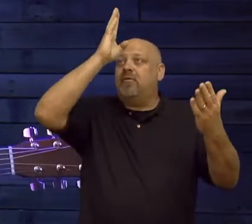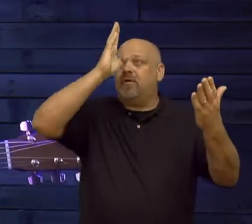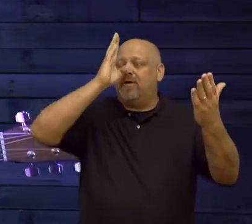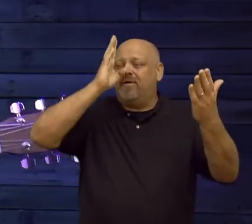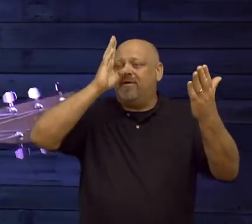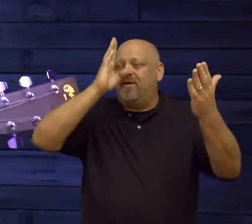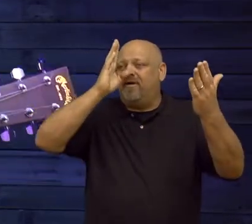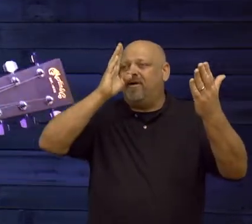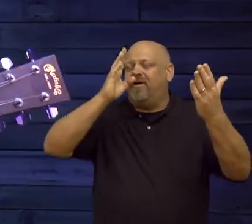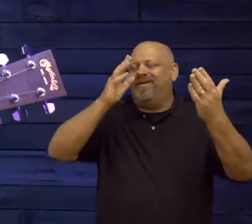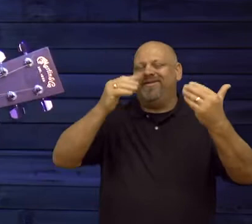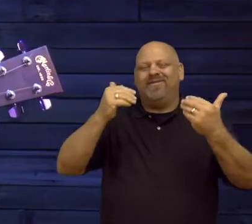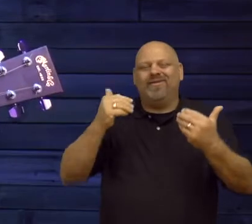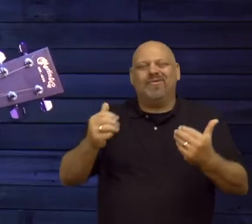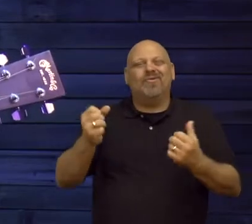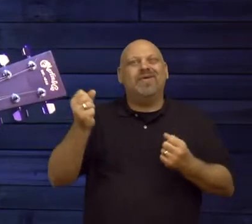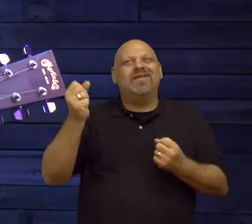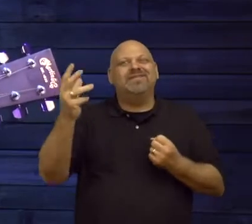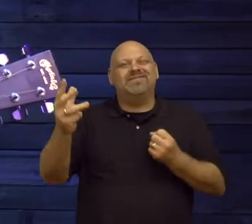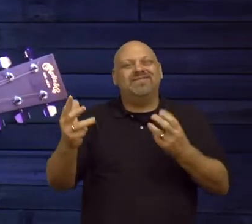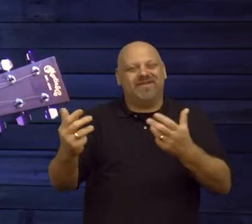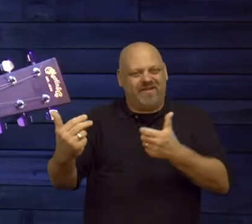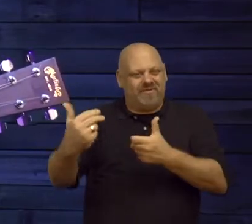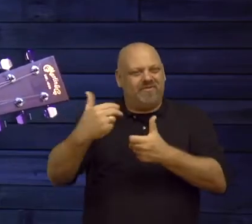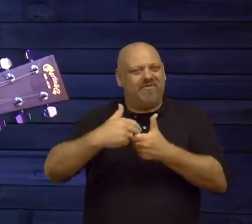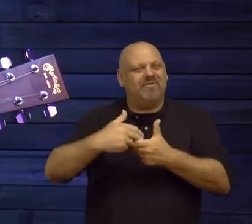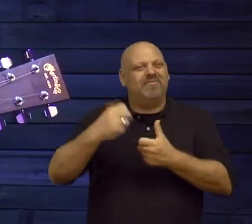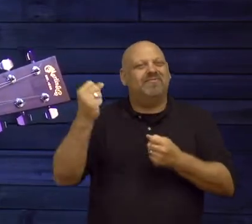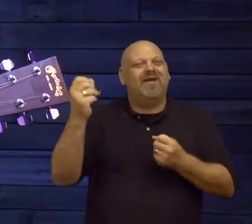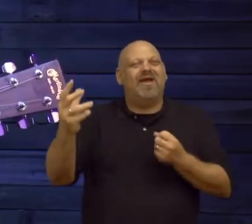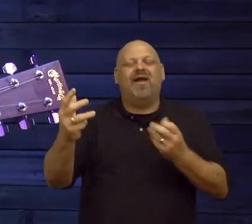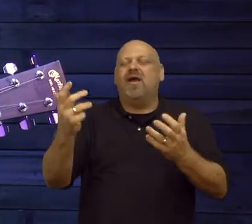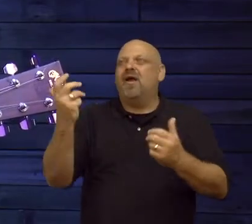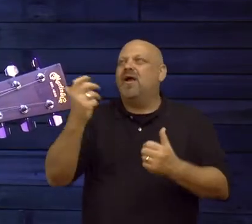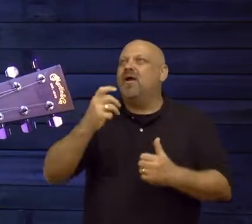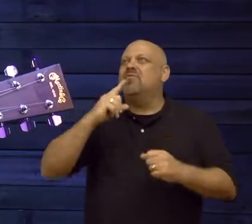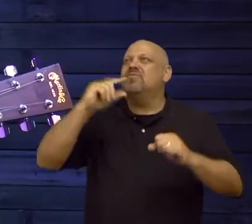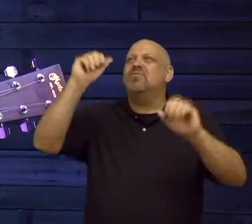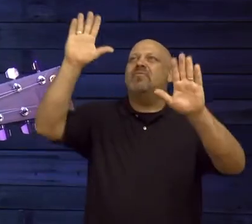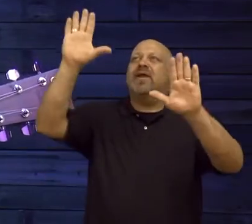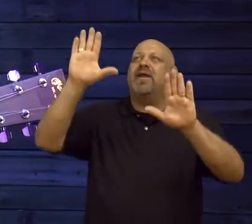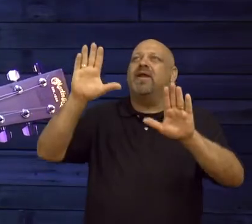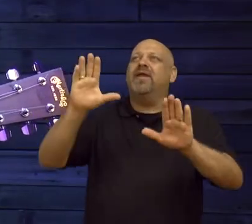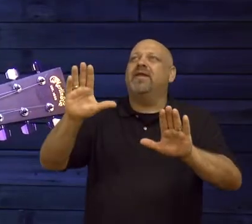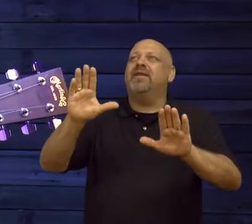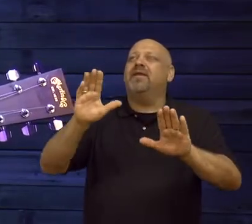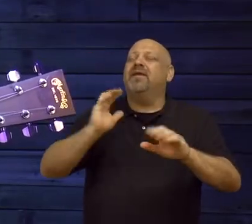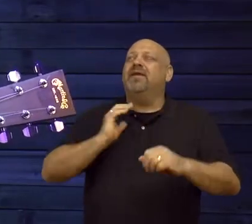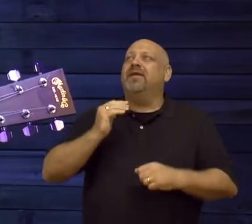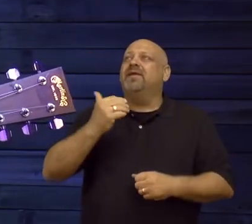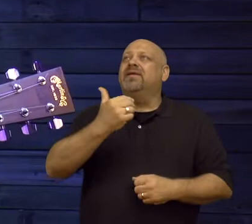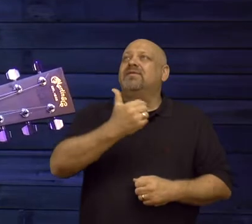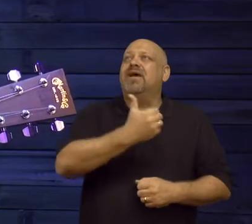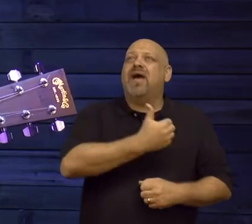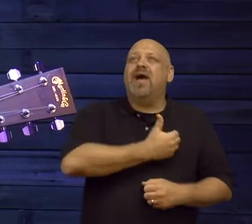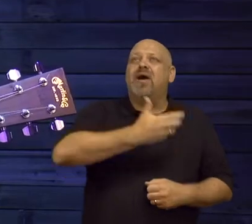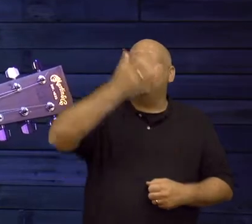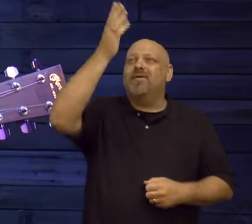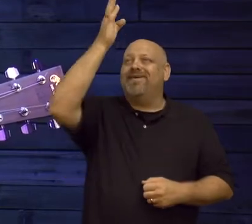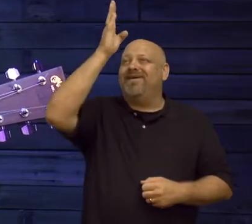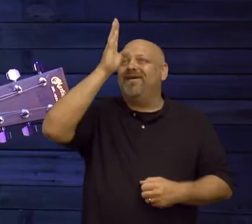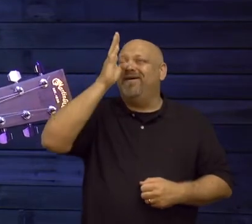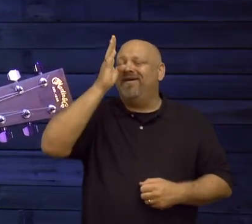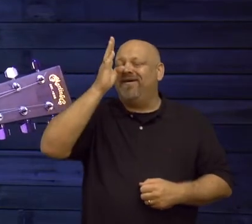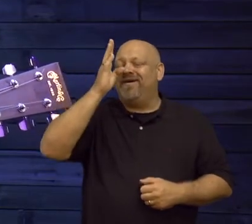is our God. Sing with me, how great is